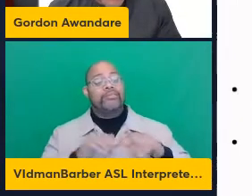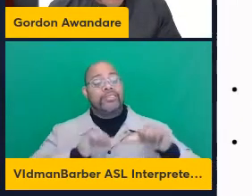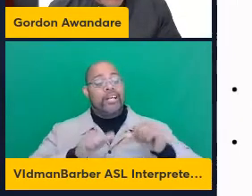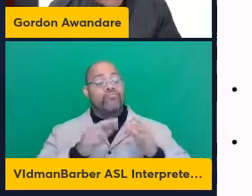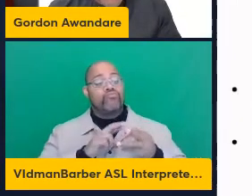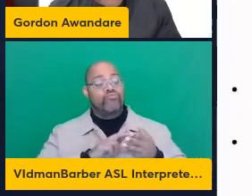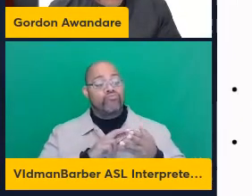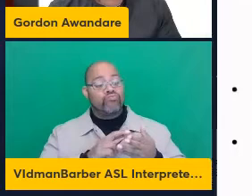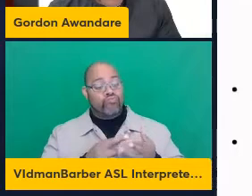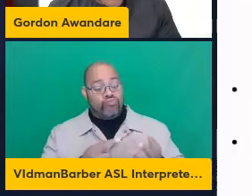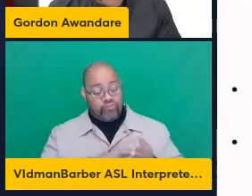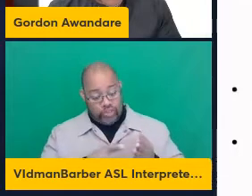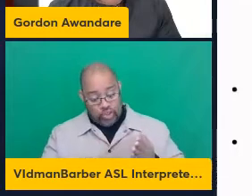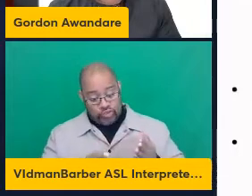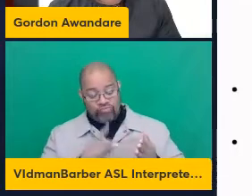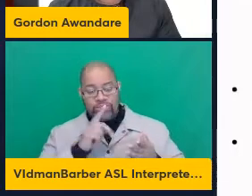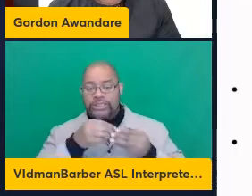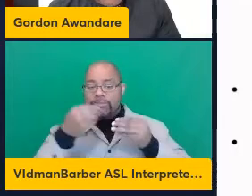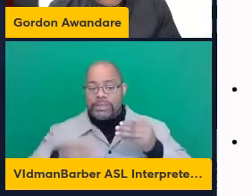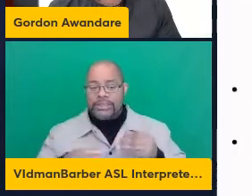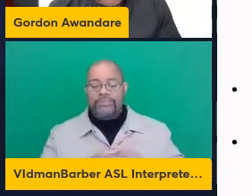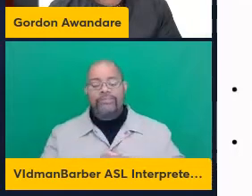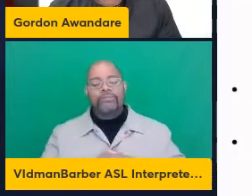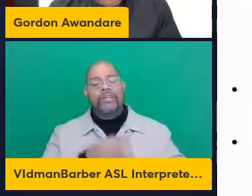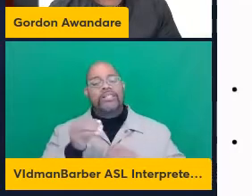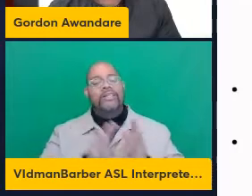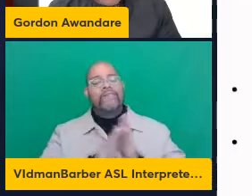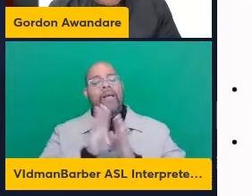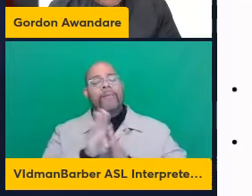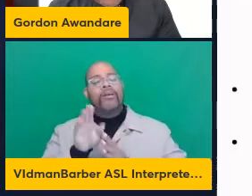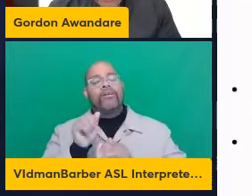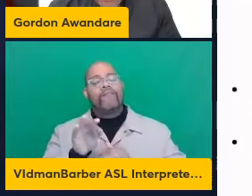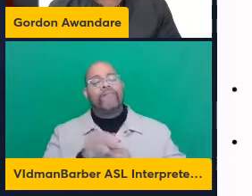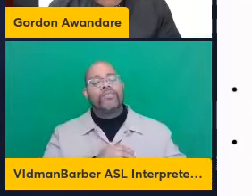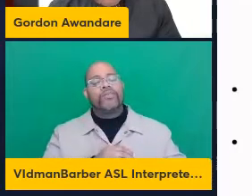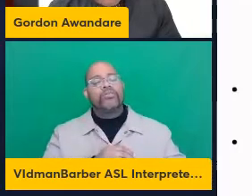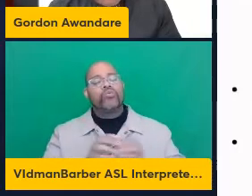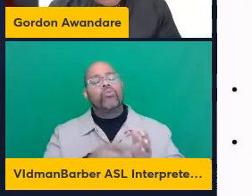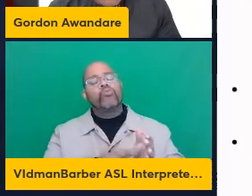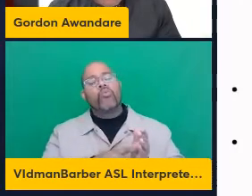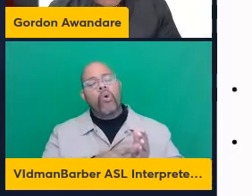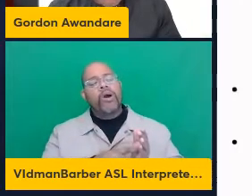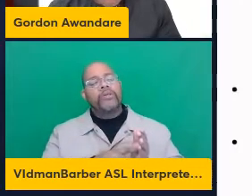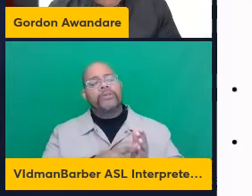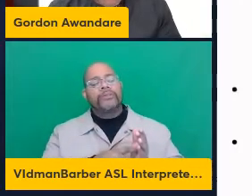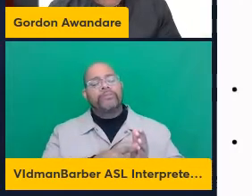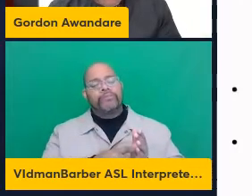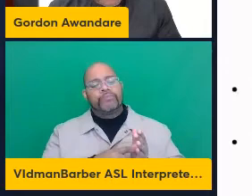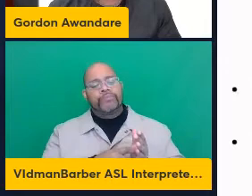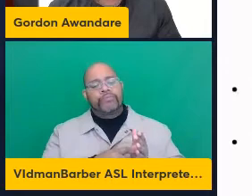research is very expensive, and the development of the required,